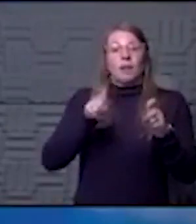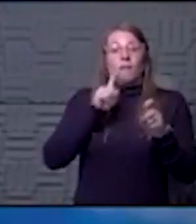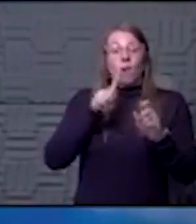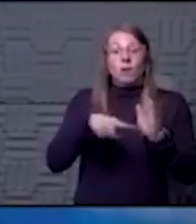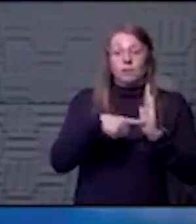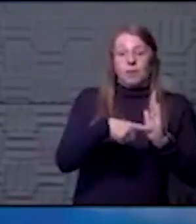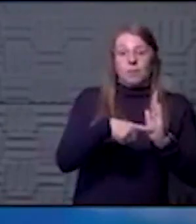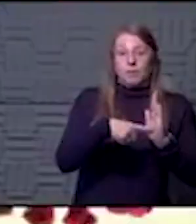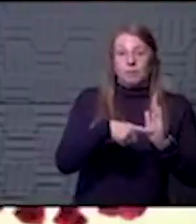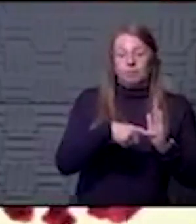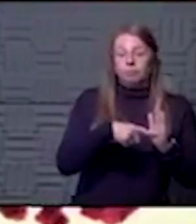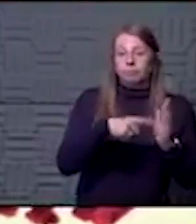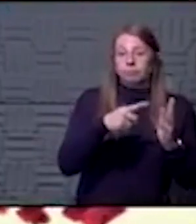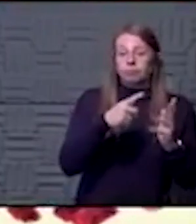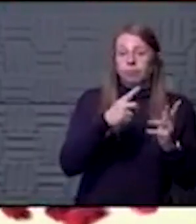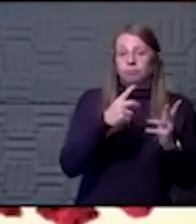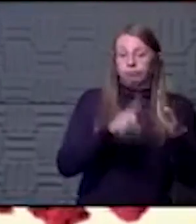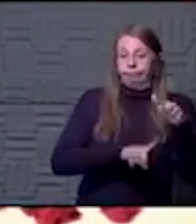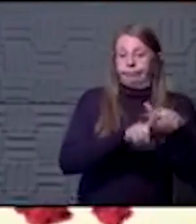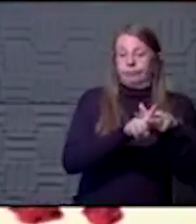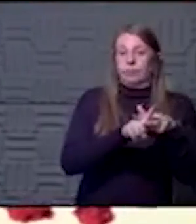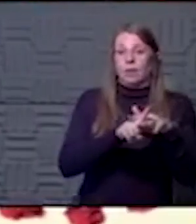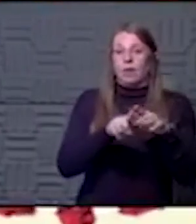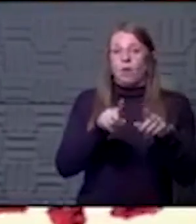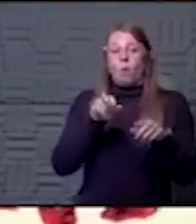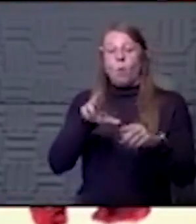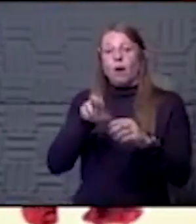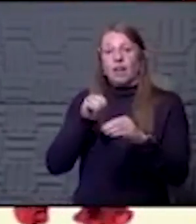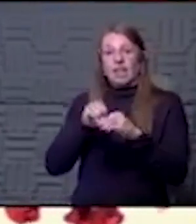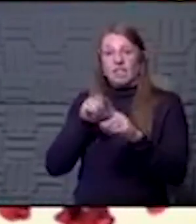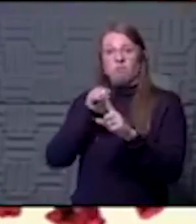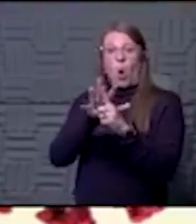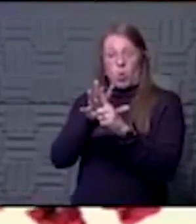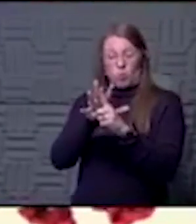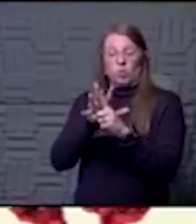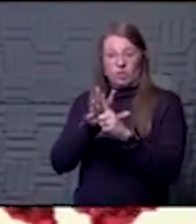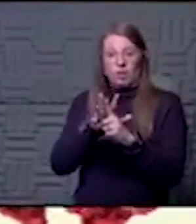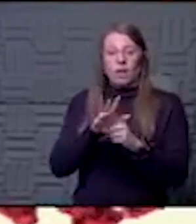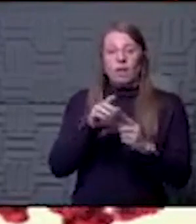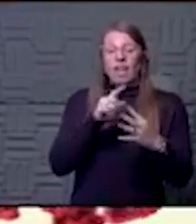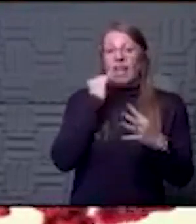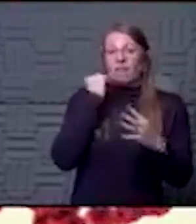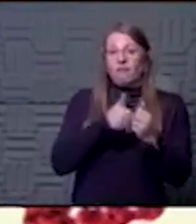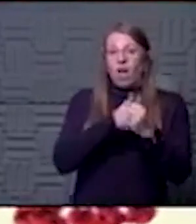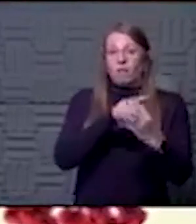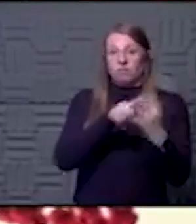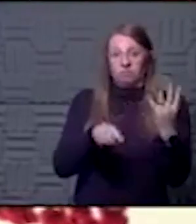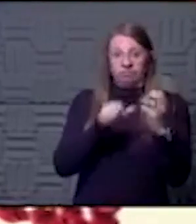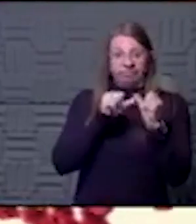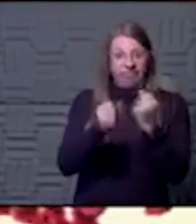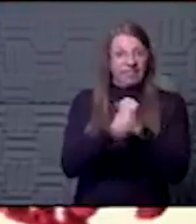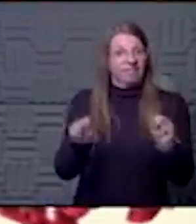who are exposed. Each of these things matters. We know that if you do them, you can keep yourself safe.